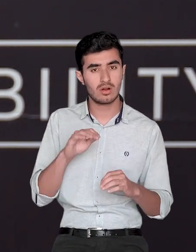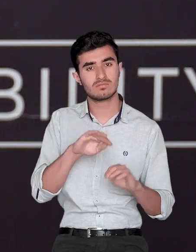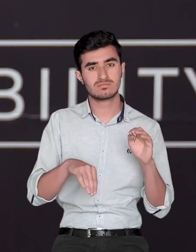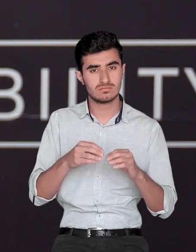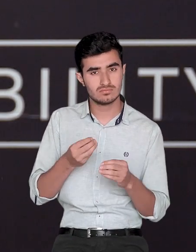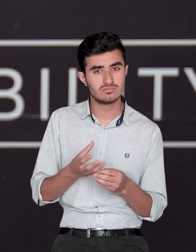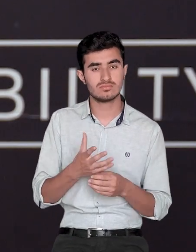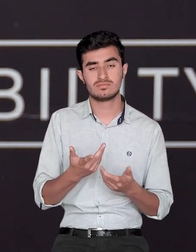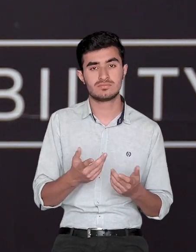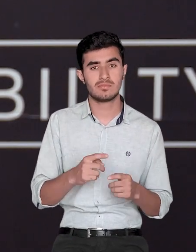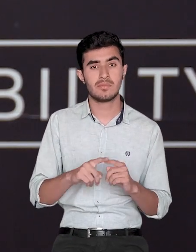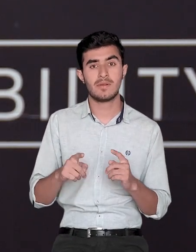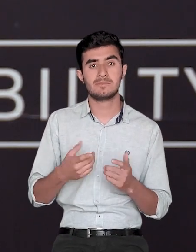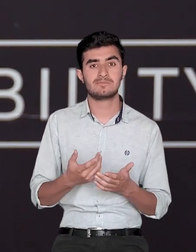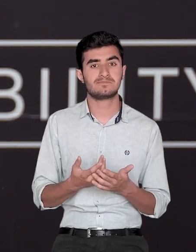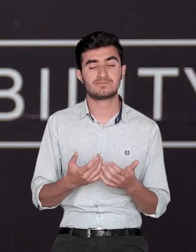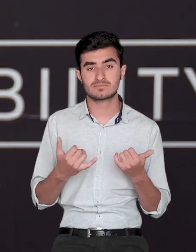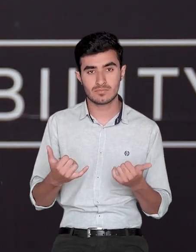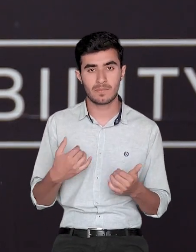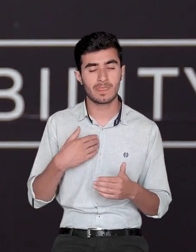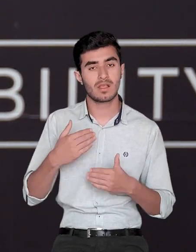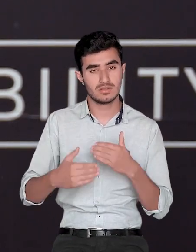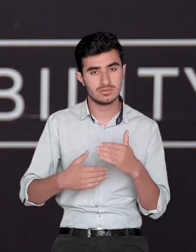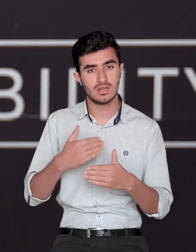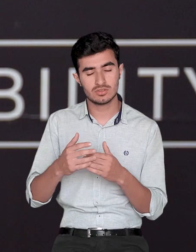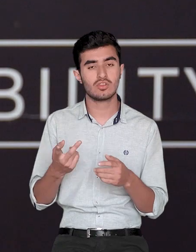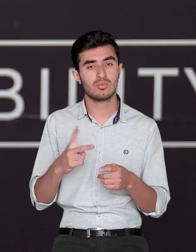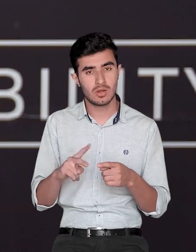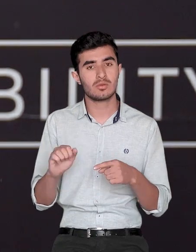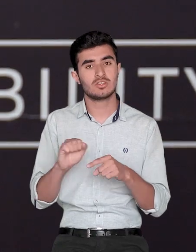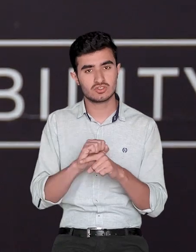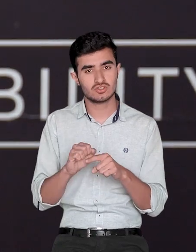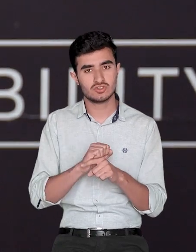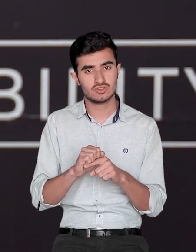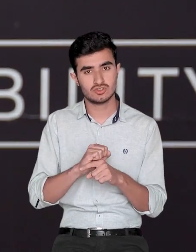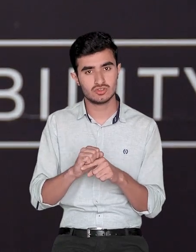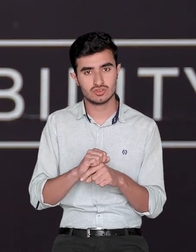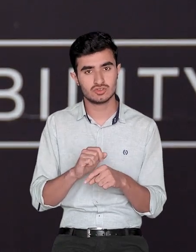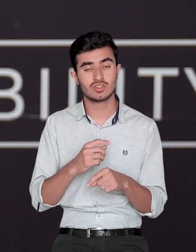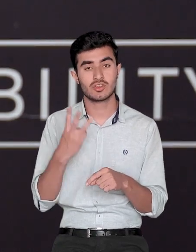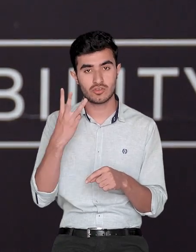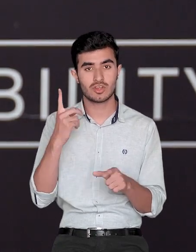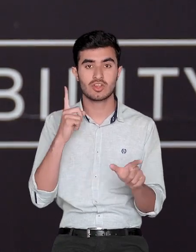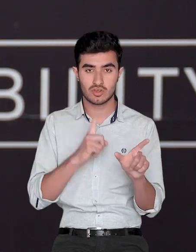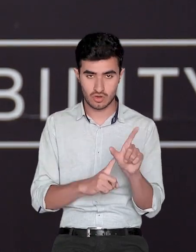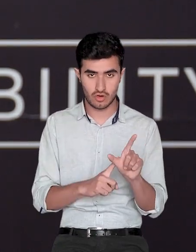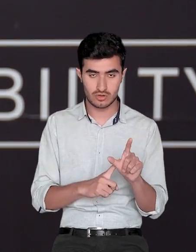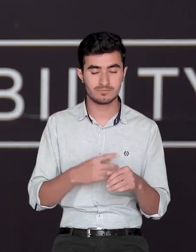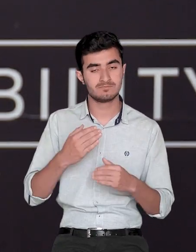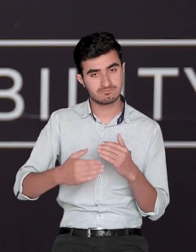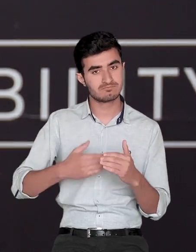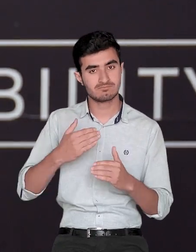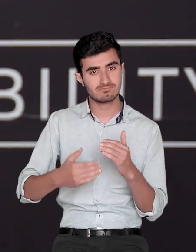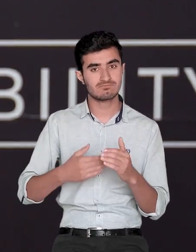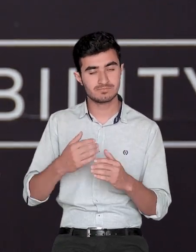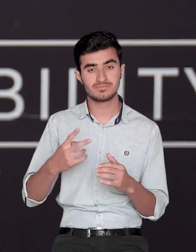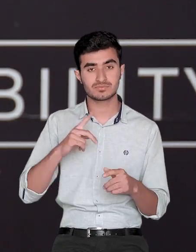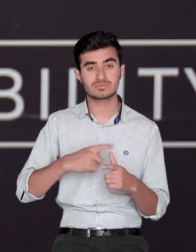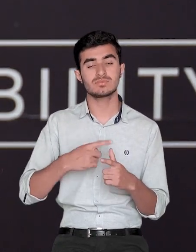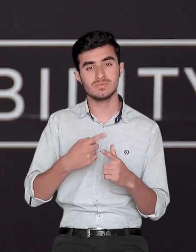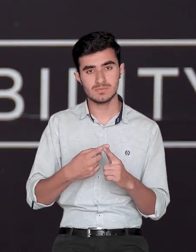would be hard to keep going. But I kept training like that very extensively for 3